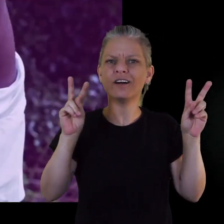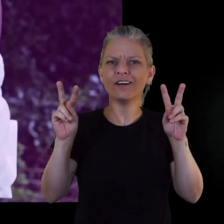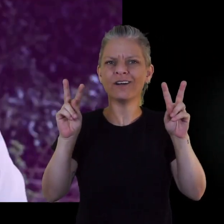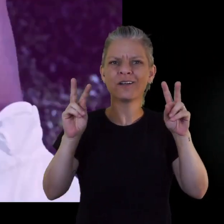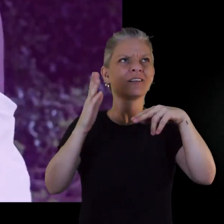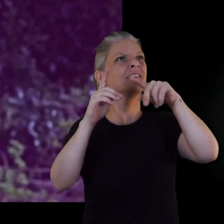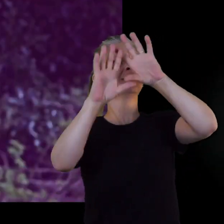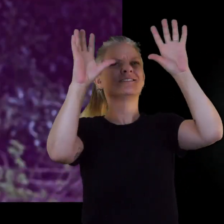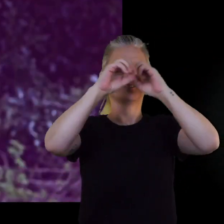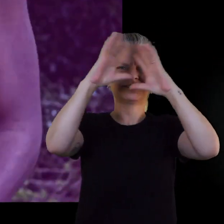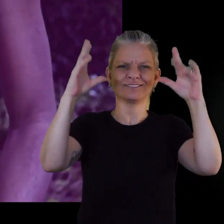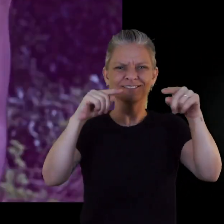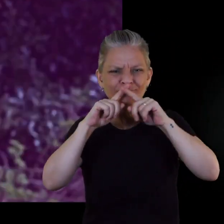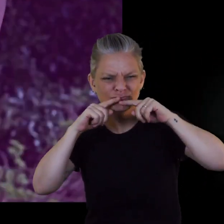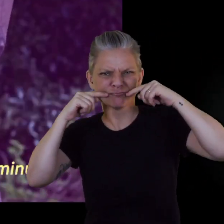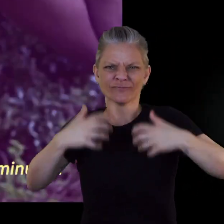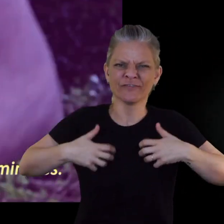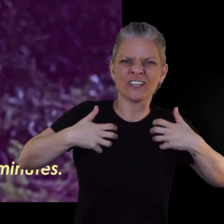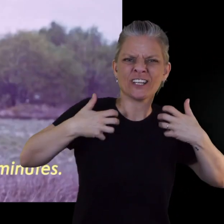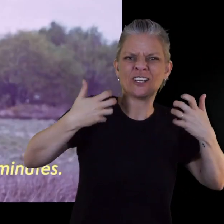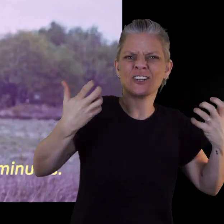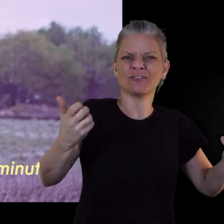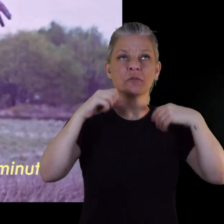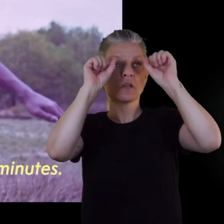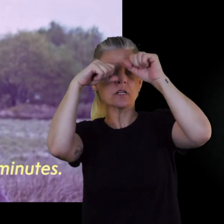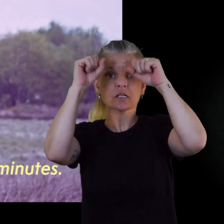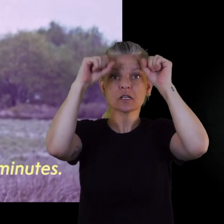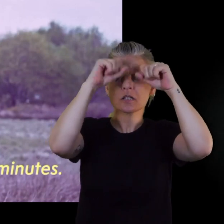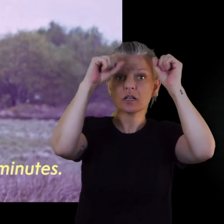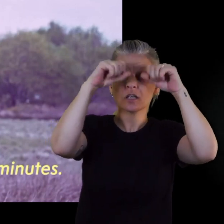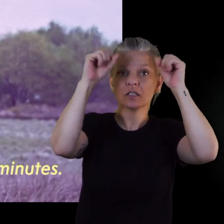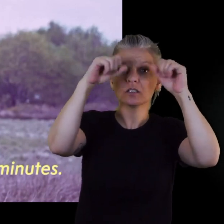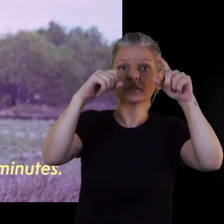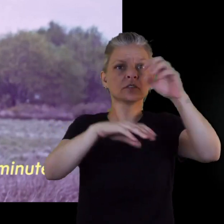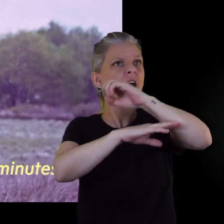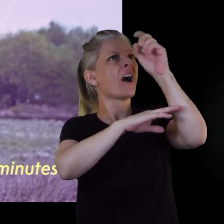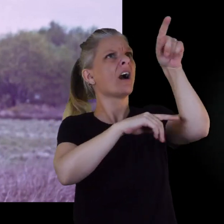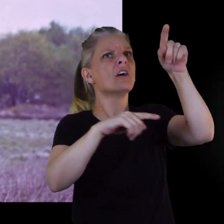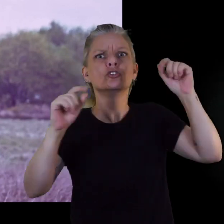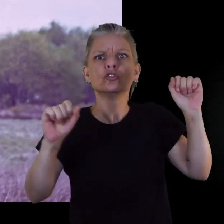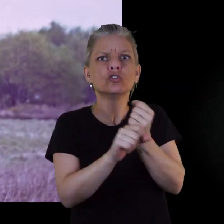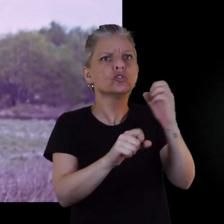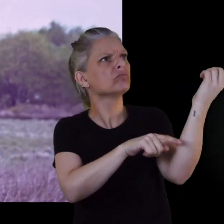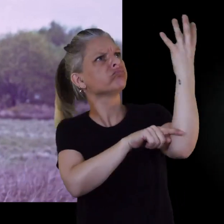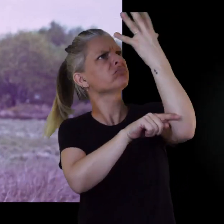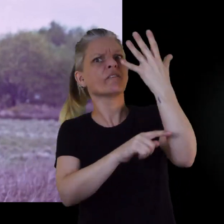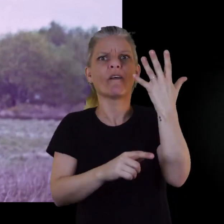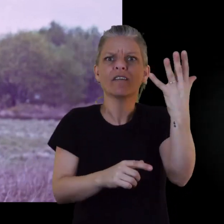smile. I rubbed my eyes. The sun was not meant to appear for another 5 minutes. I was